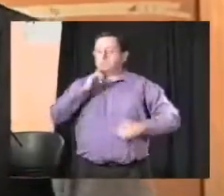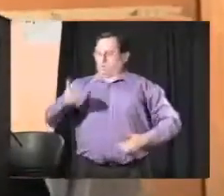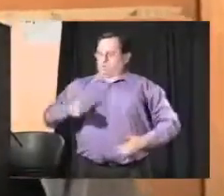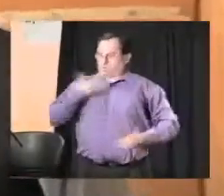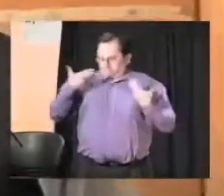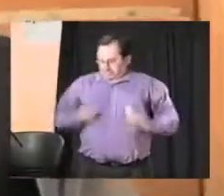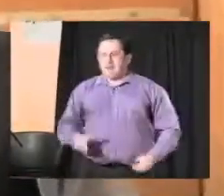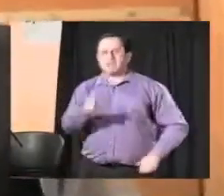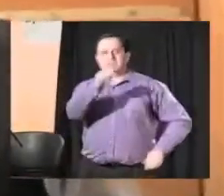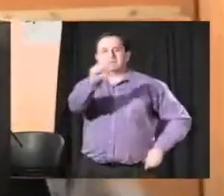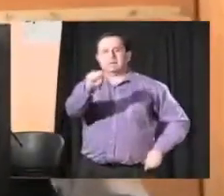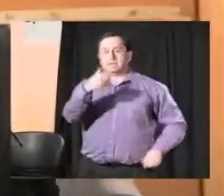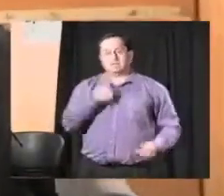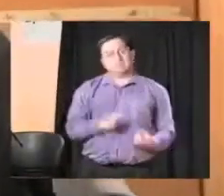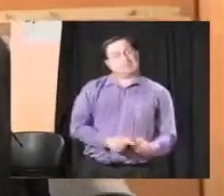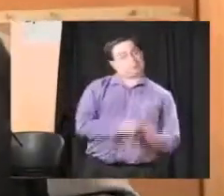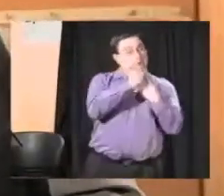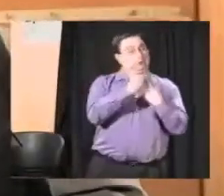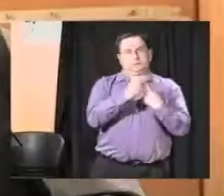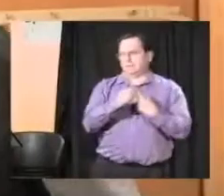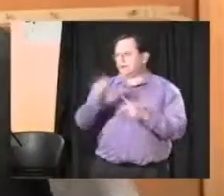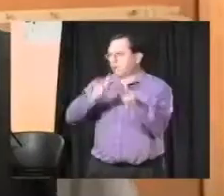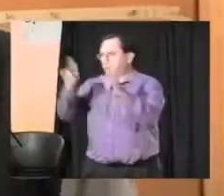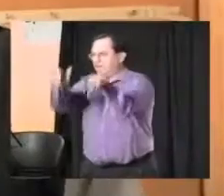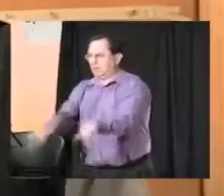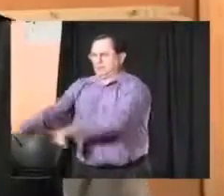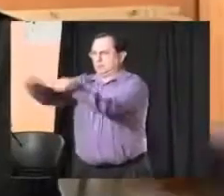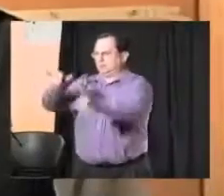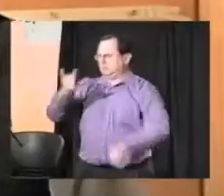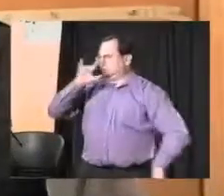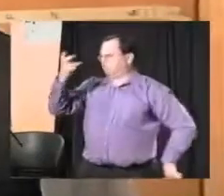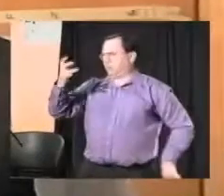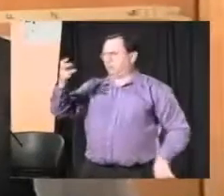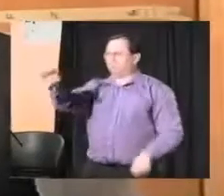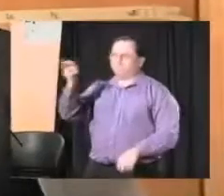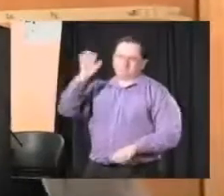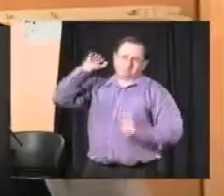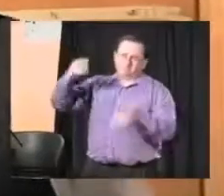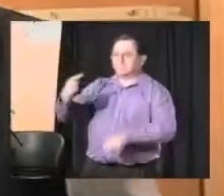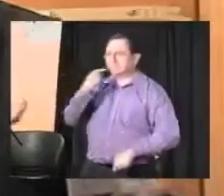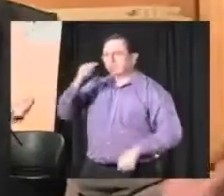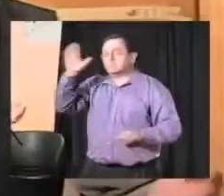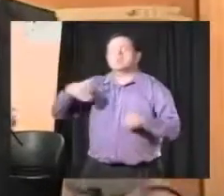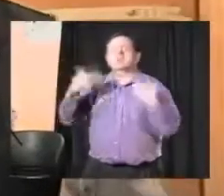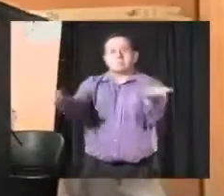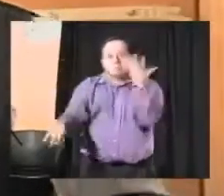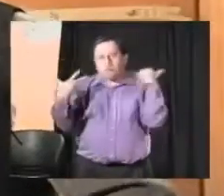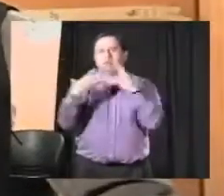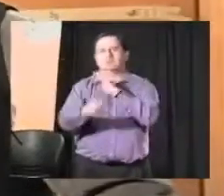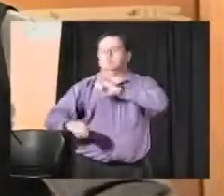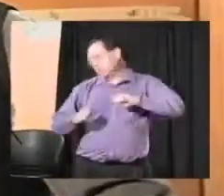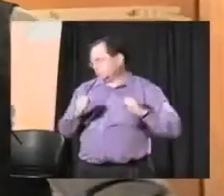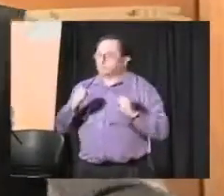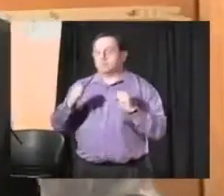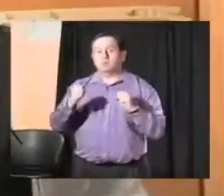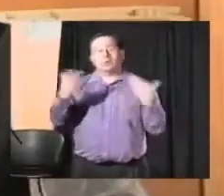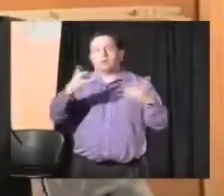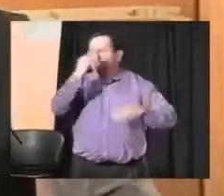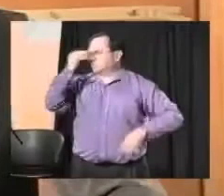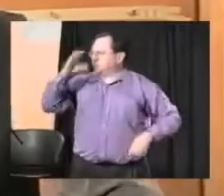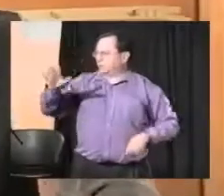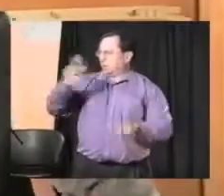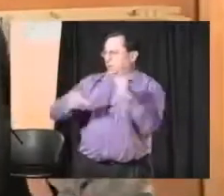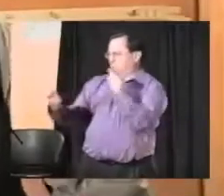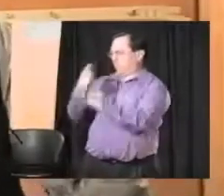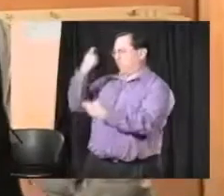got it because it makes me so unique. Life must really suck when you're boring and meek. Let's twitch, everybody, let's twitch. Who really